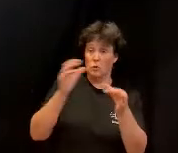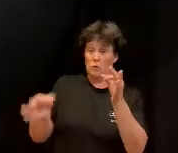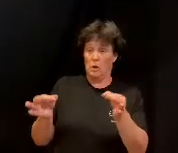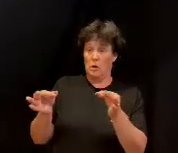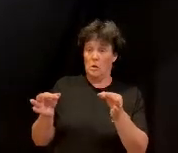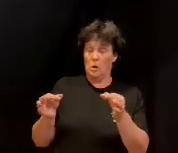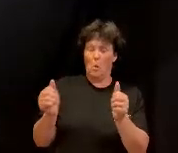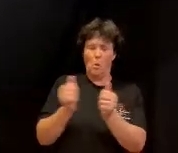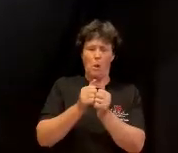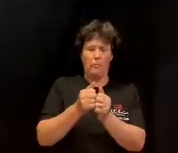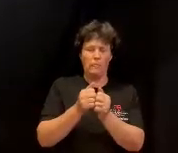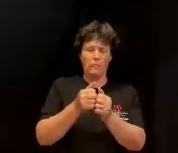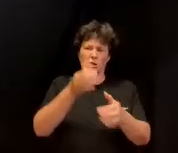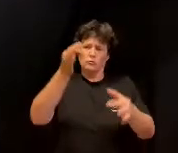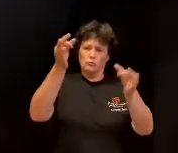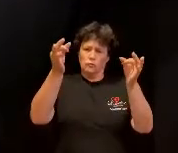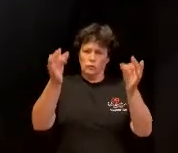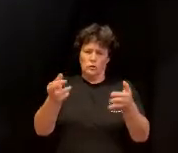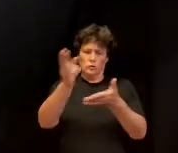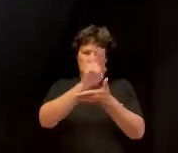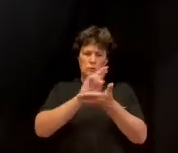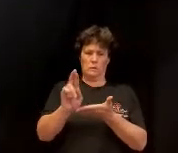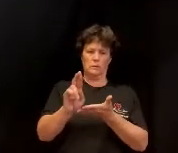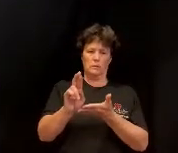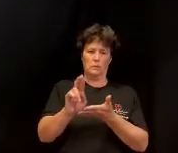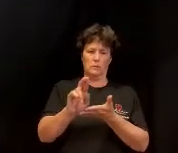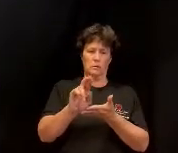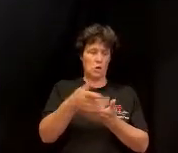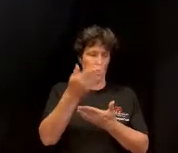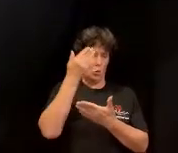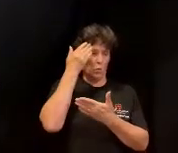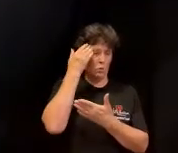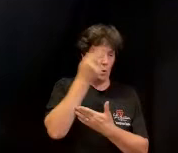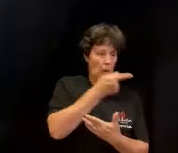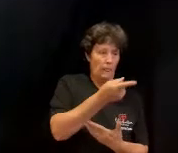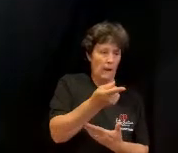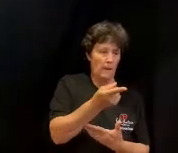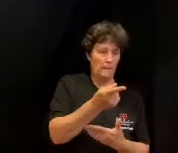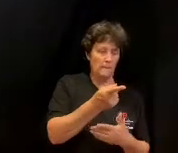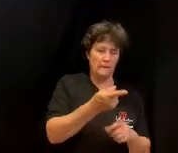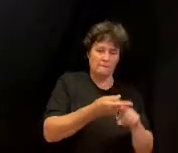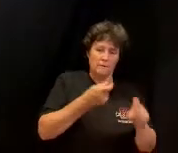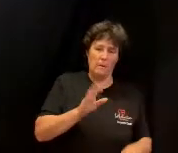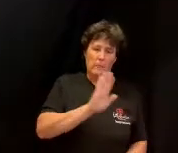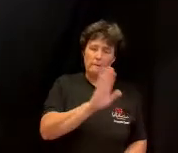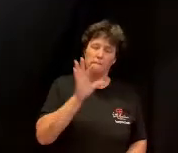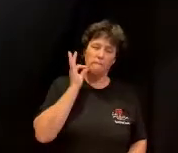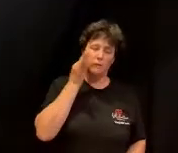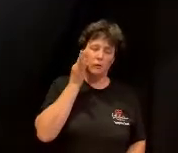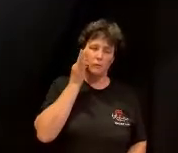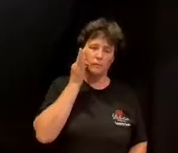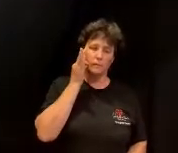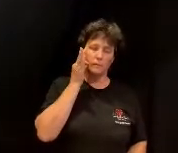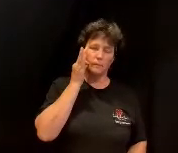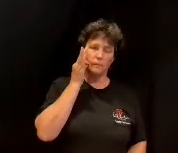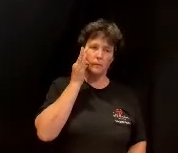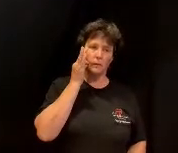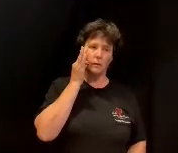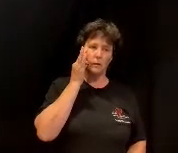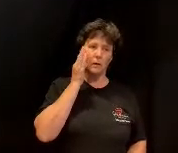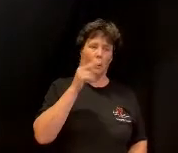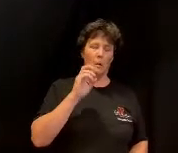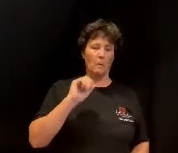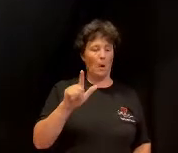said, you will know them by their, that's judgment. Right? Apostle Paul or whoever wrote